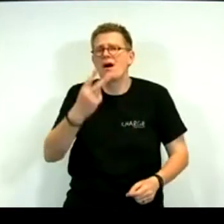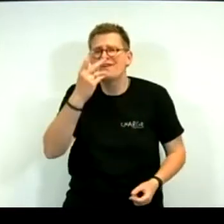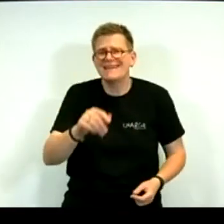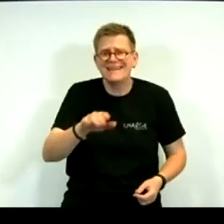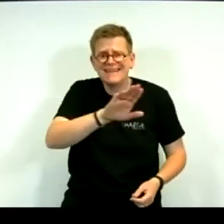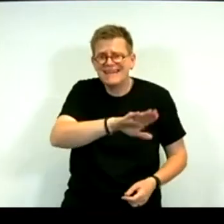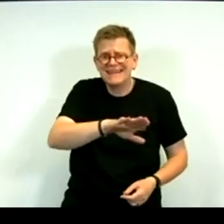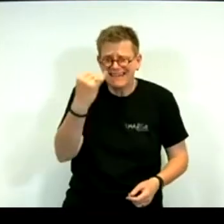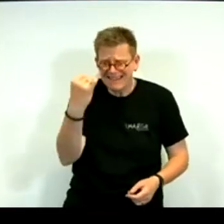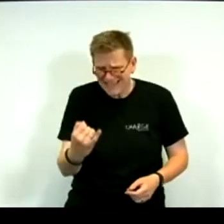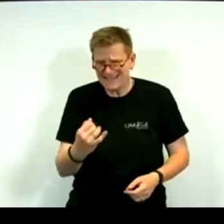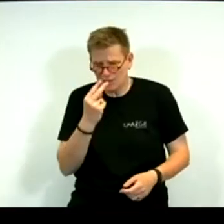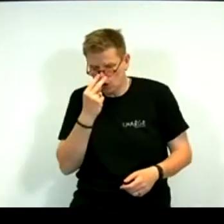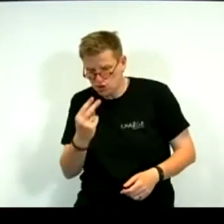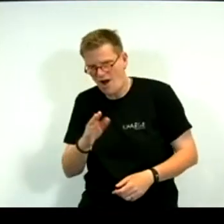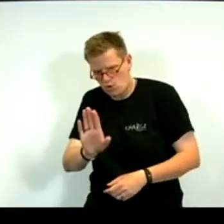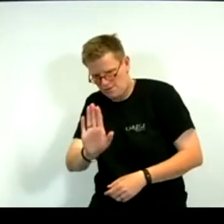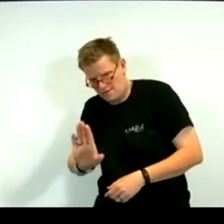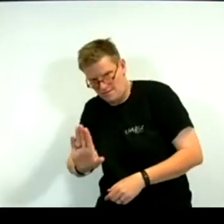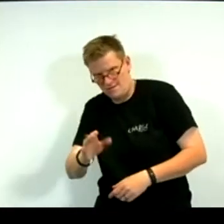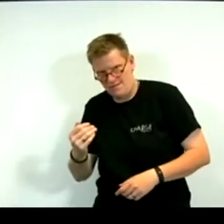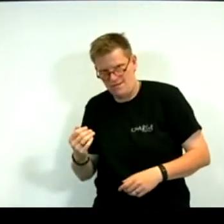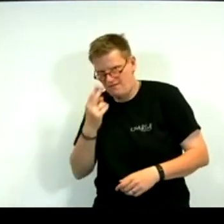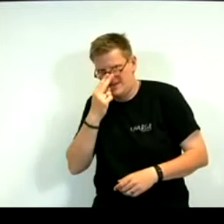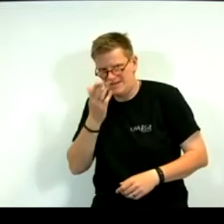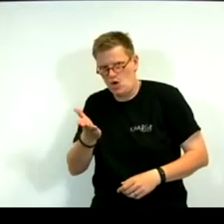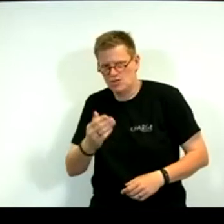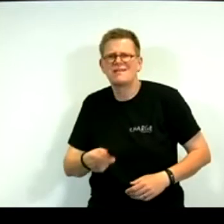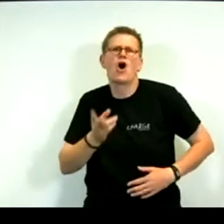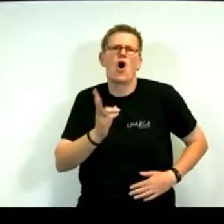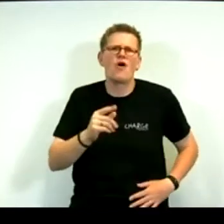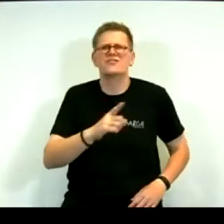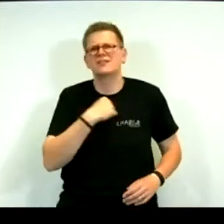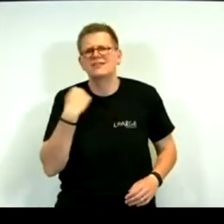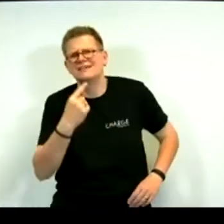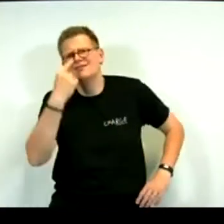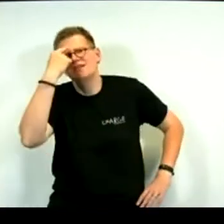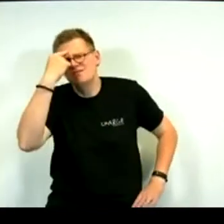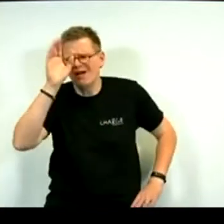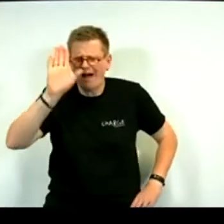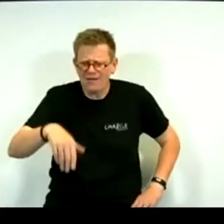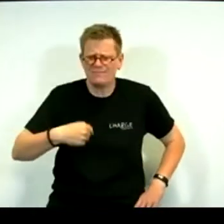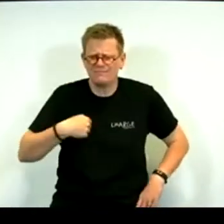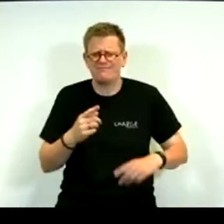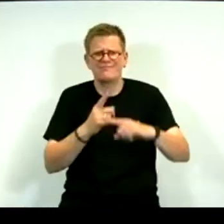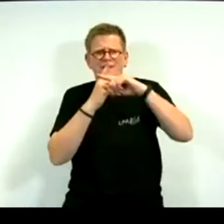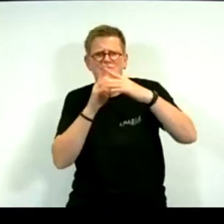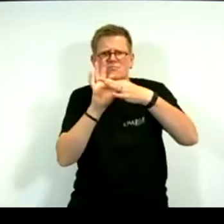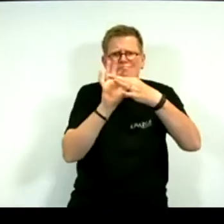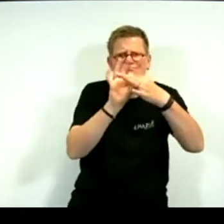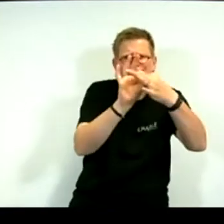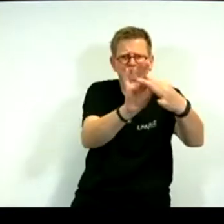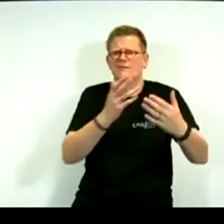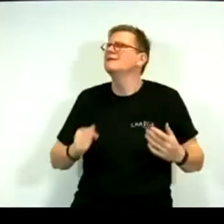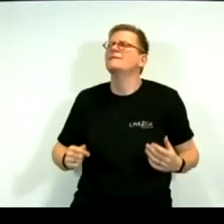too keen to do our things. And we need to get away from that. We need to get a good balance. And the